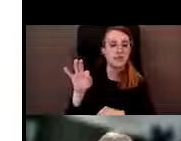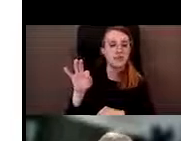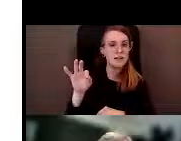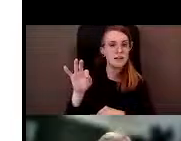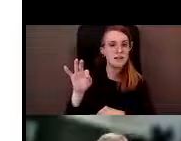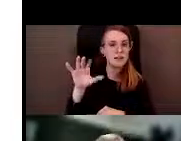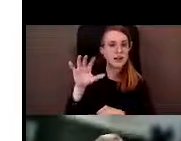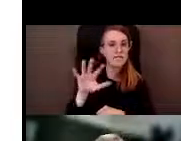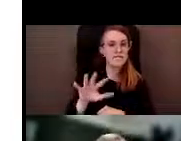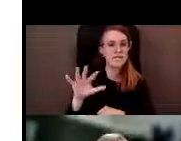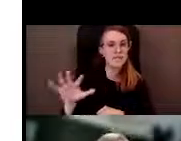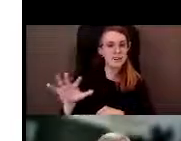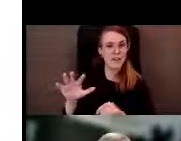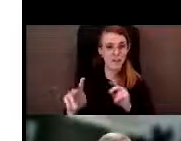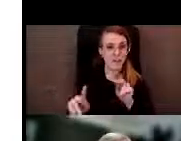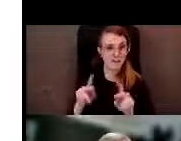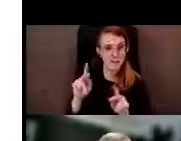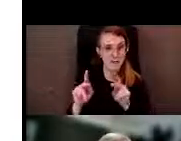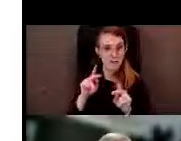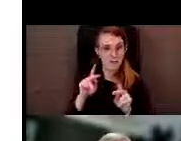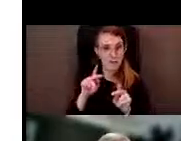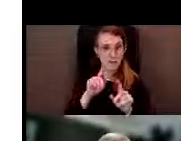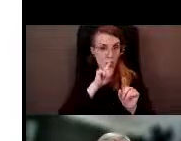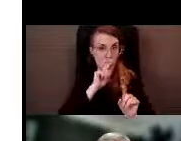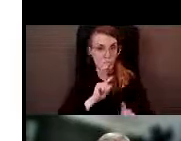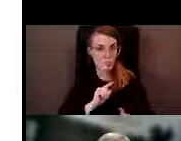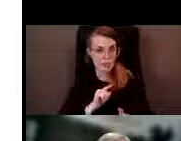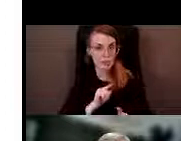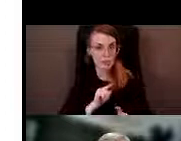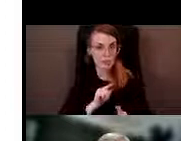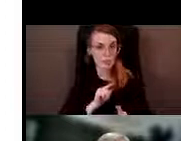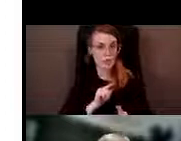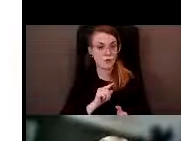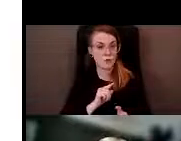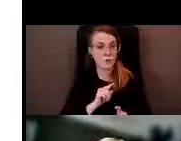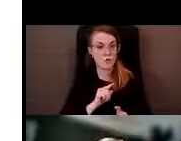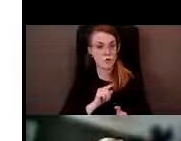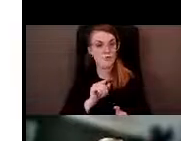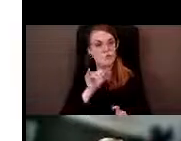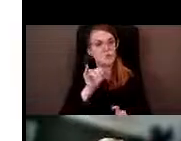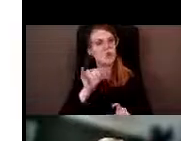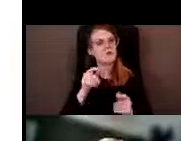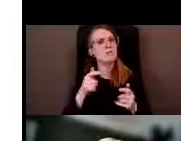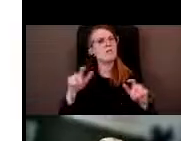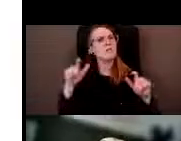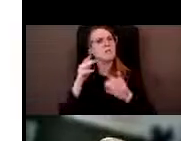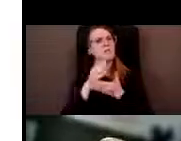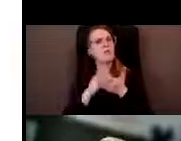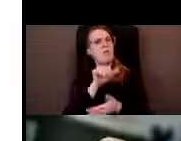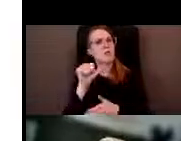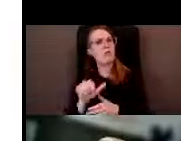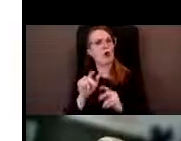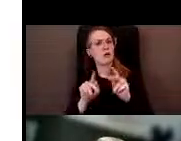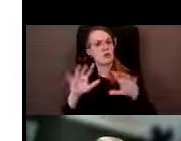955 participants, a great cross-section of the Austin population, both in terms of